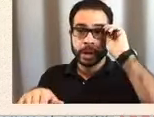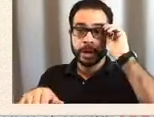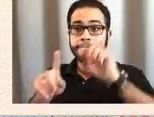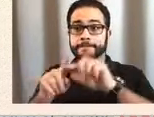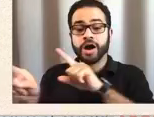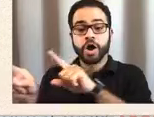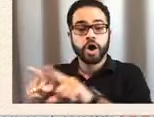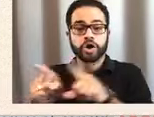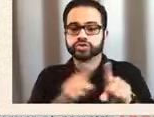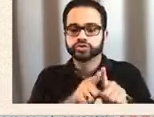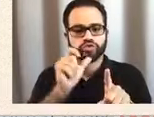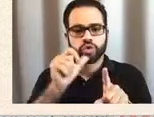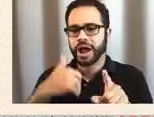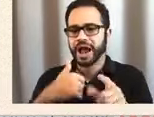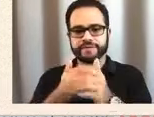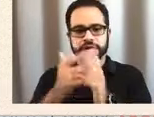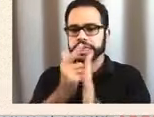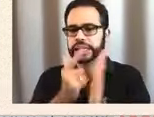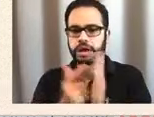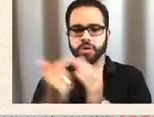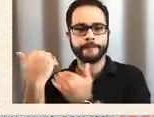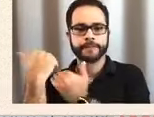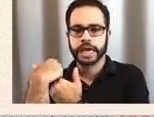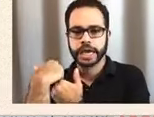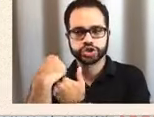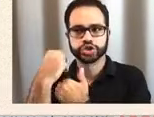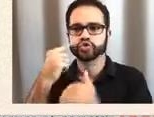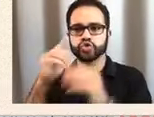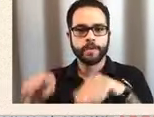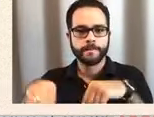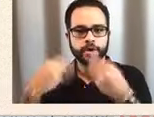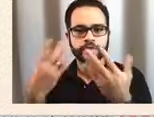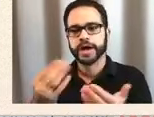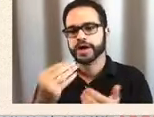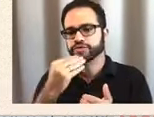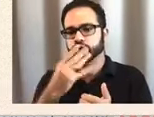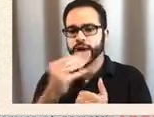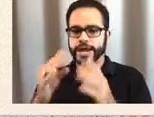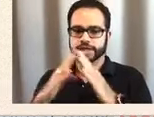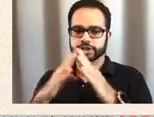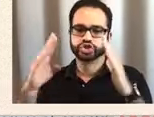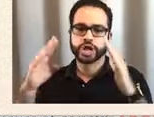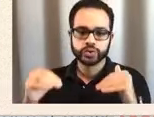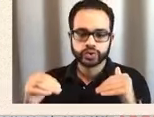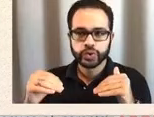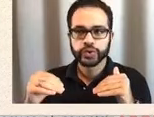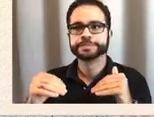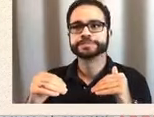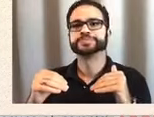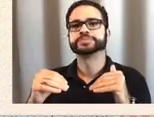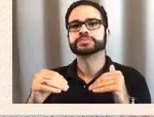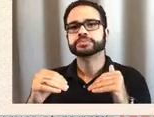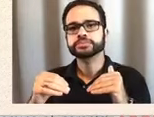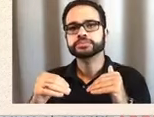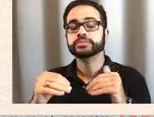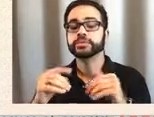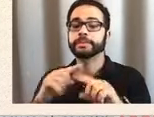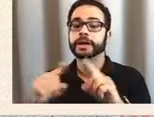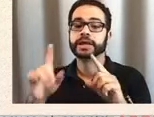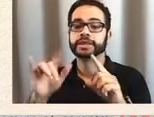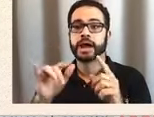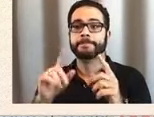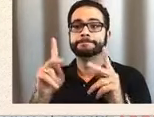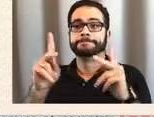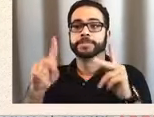obligation to provide food and shelter. Consequently, the person becomes typically